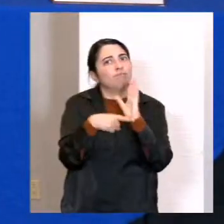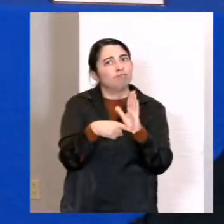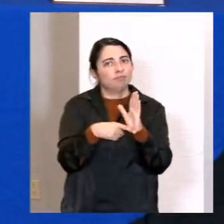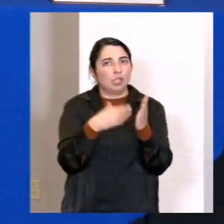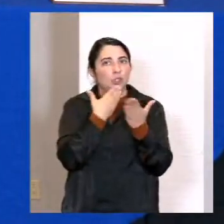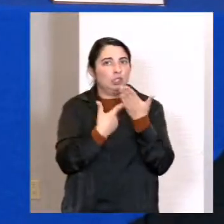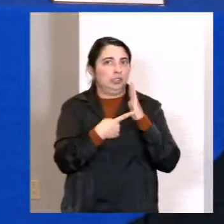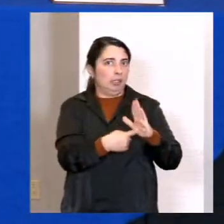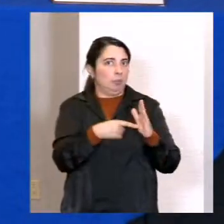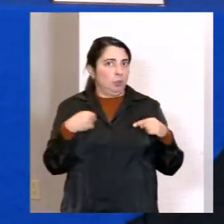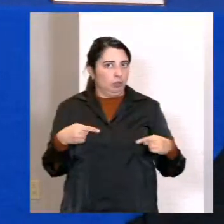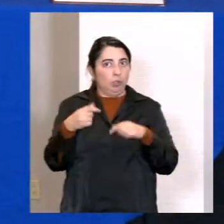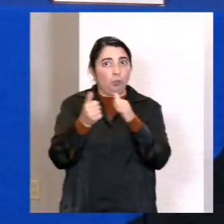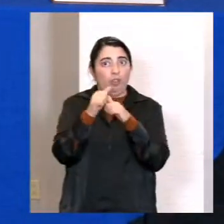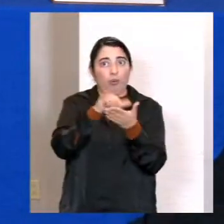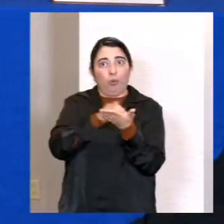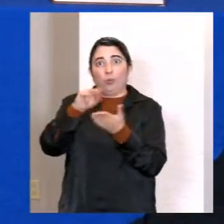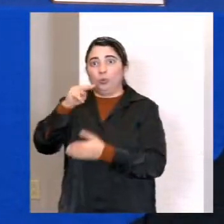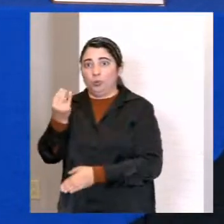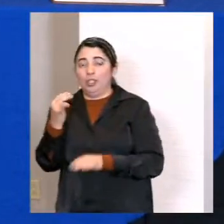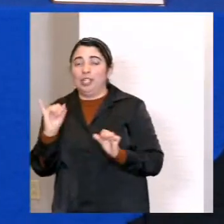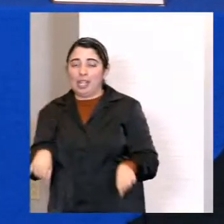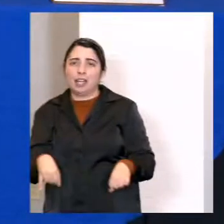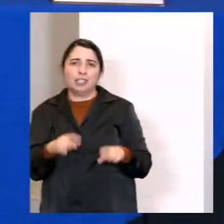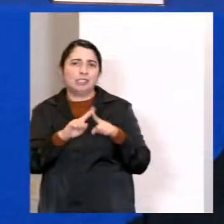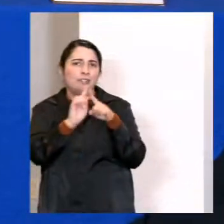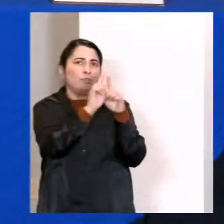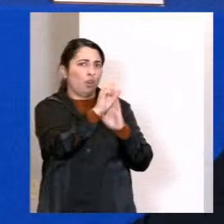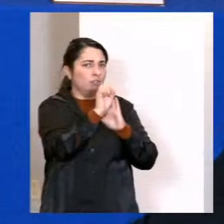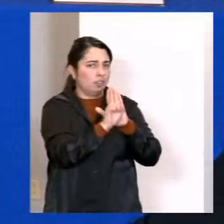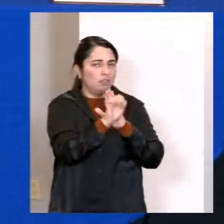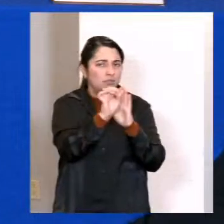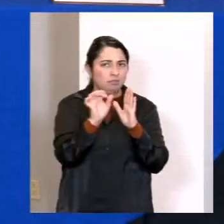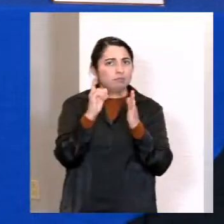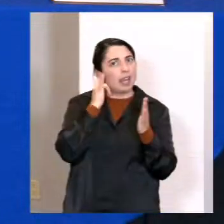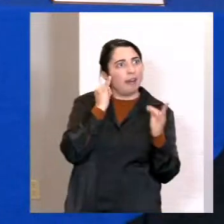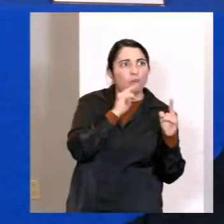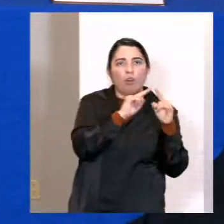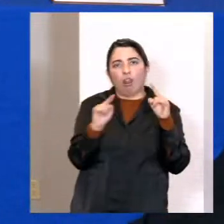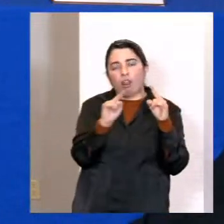Is there anyone else here present that would like to provide comments?